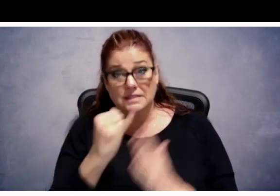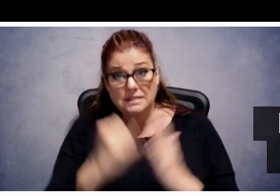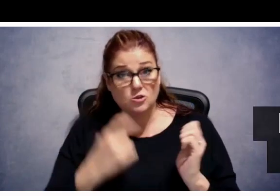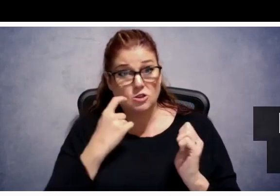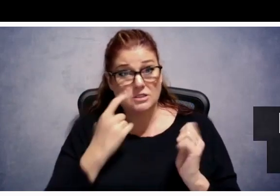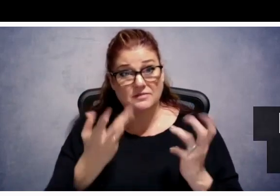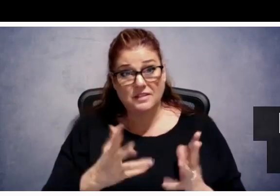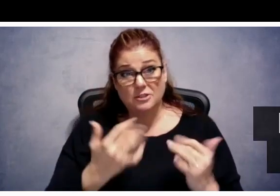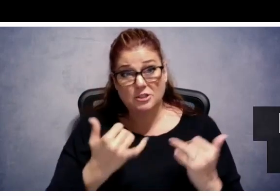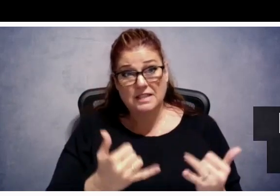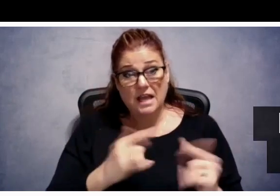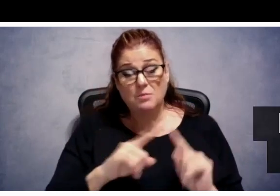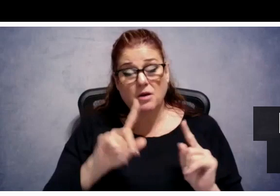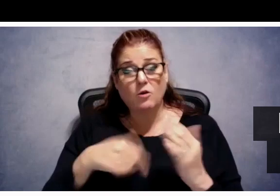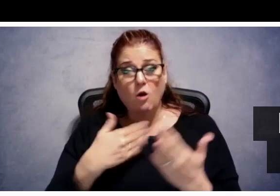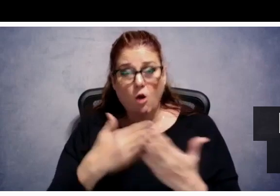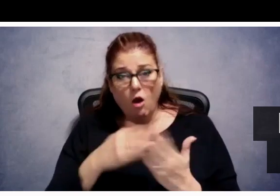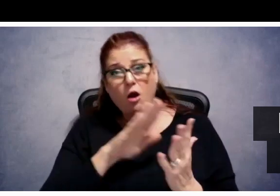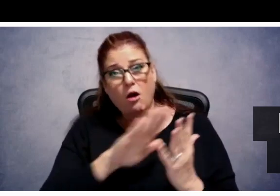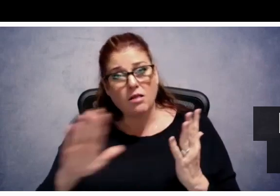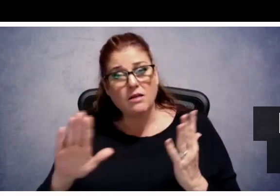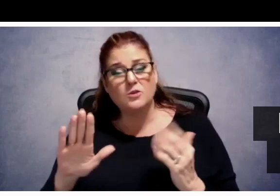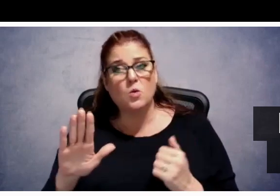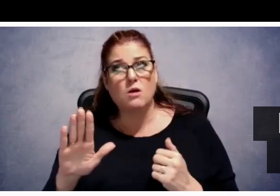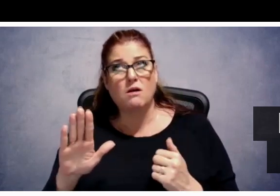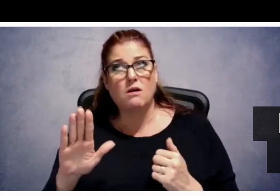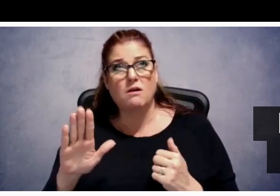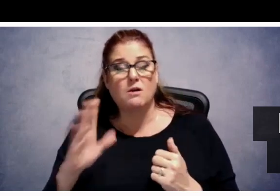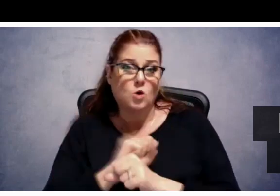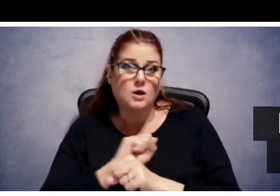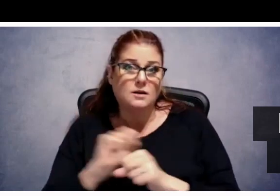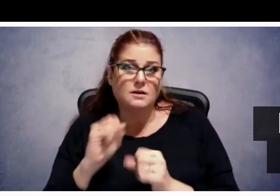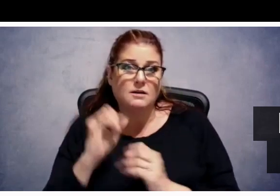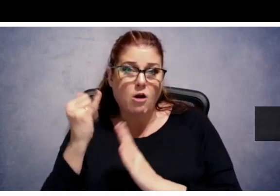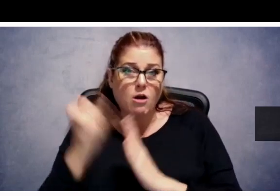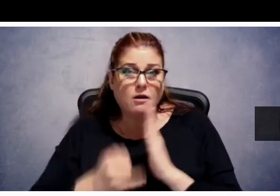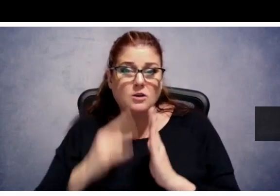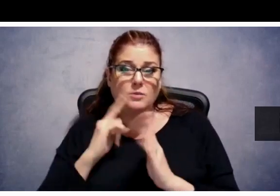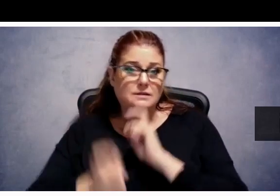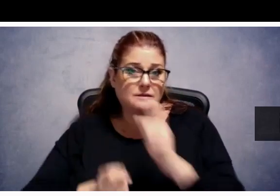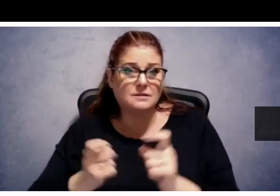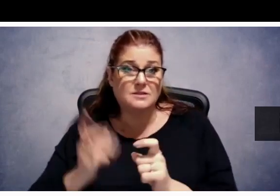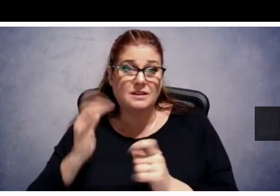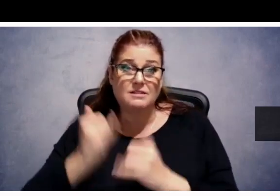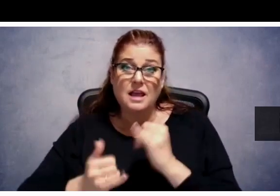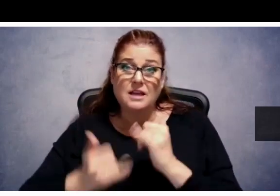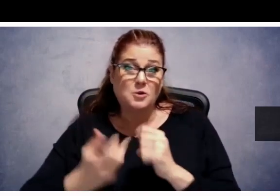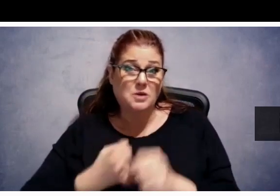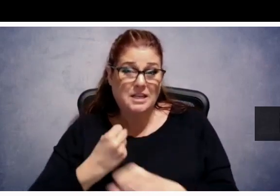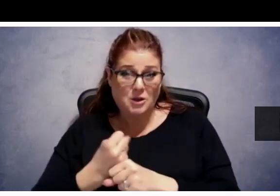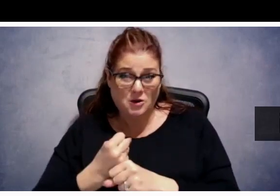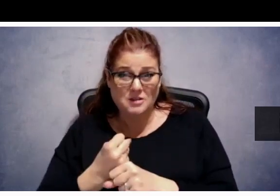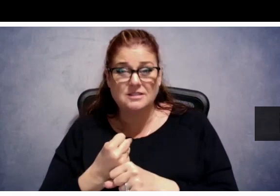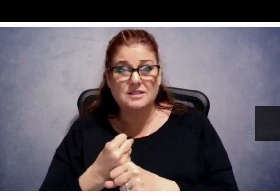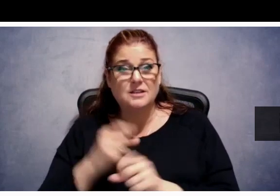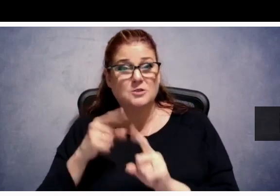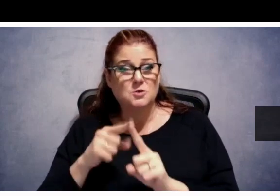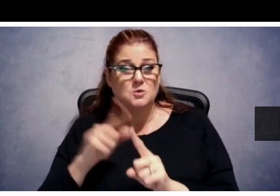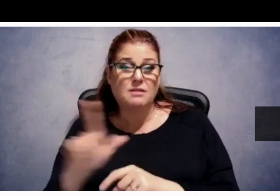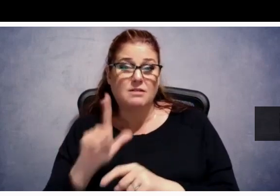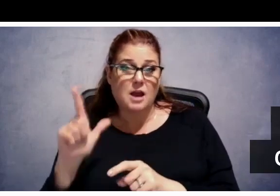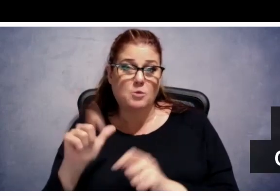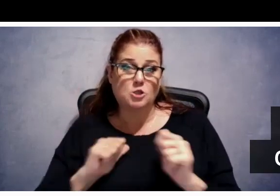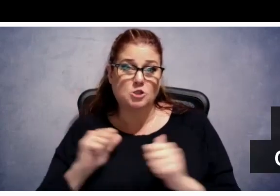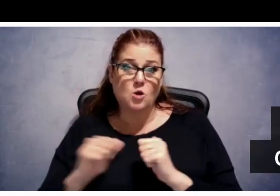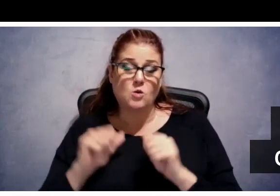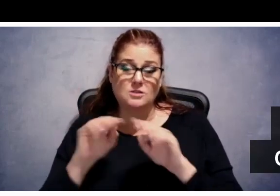did today, but for all of your work that you've been contributing the past couple of years to the library